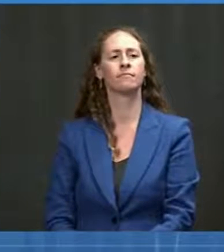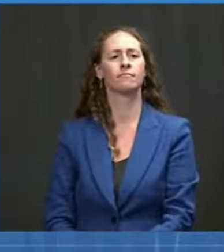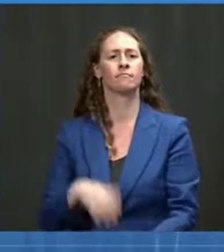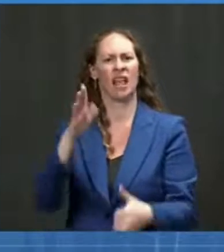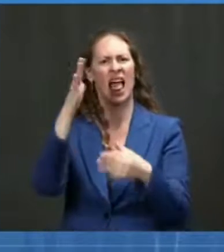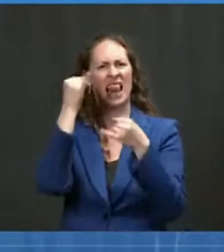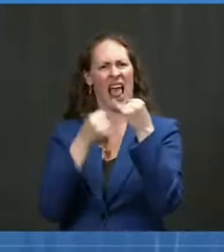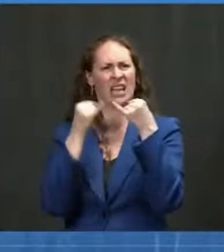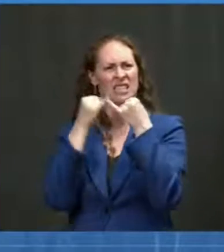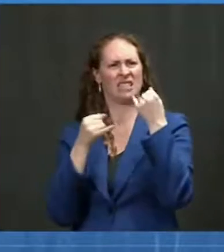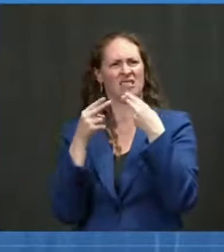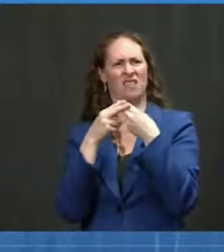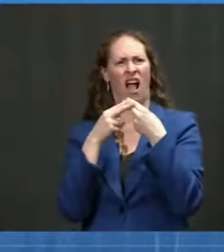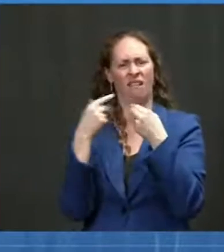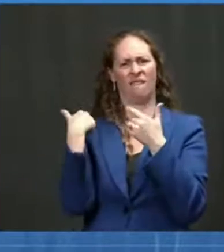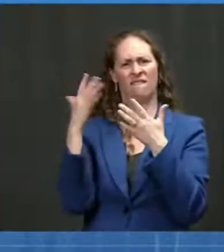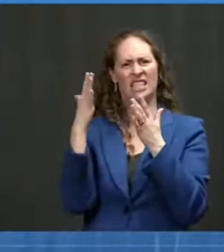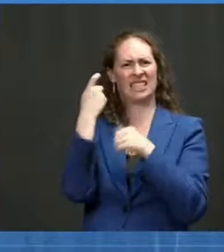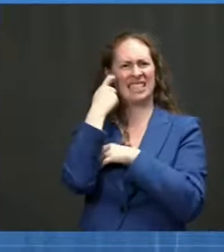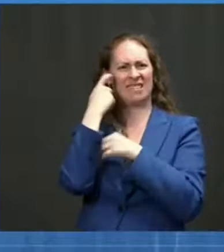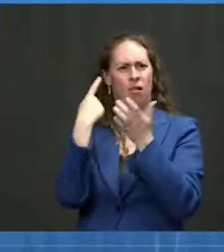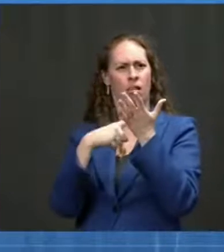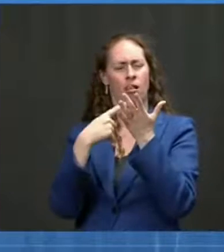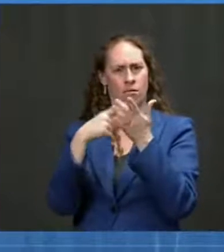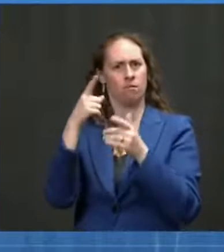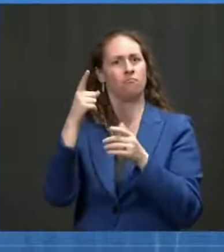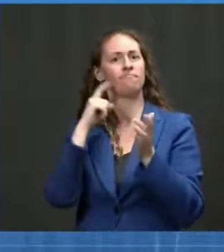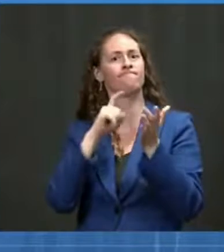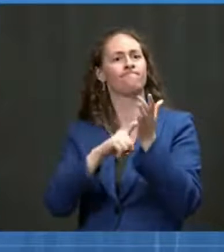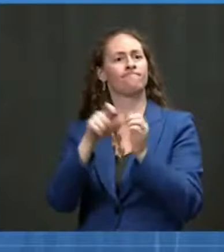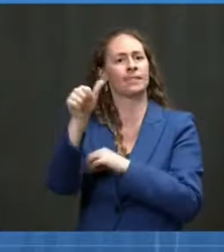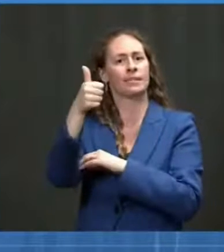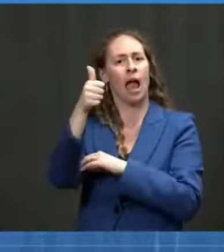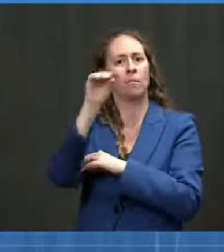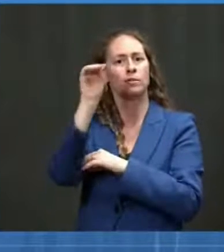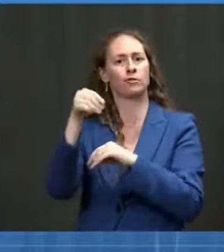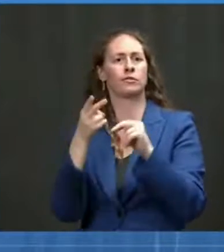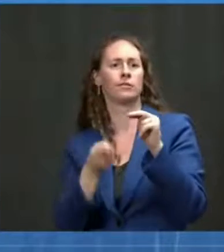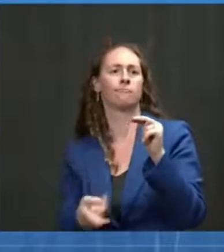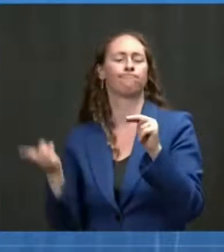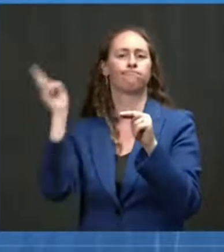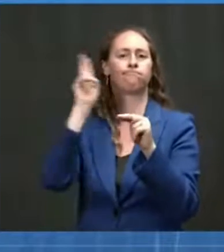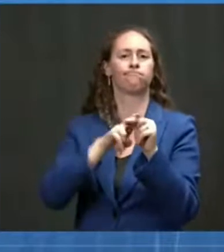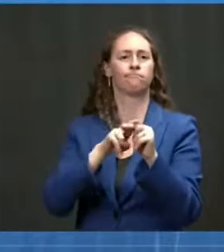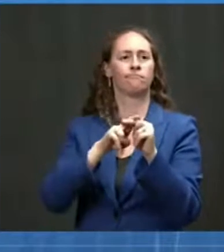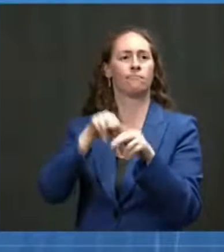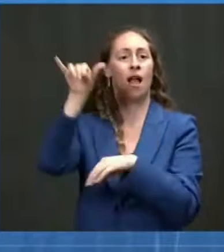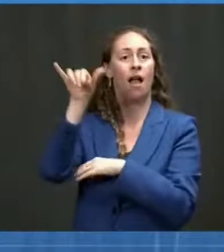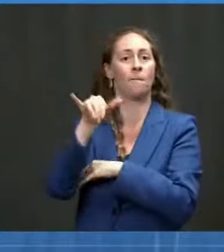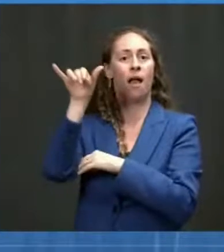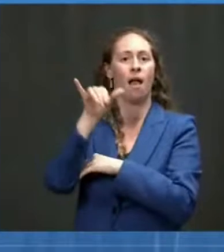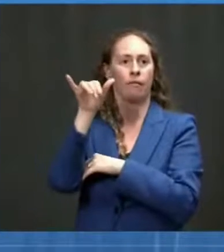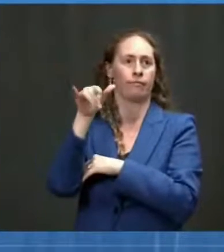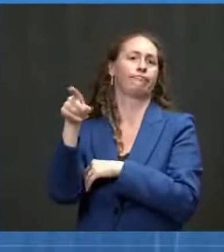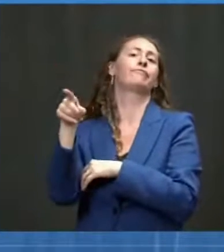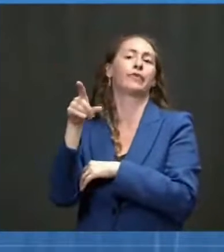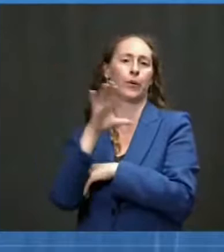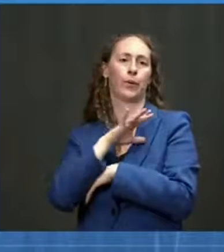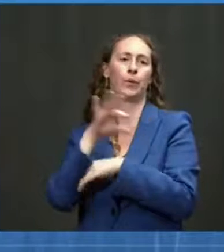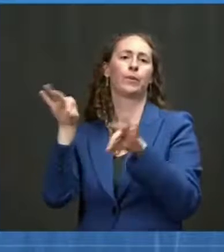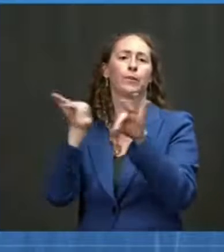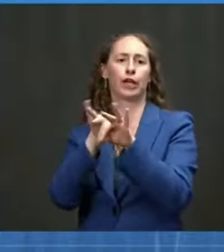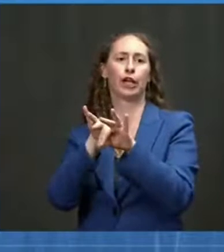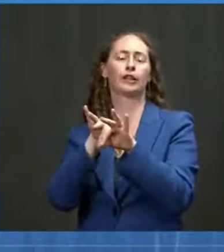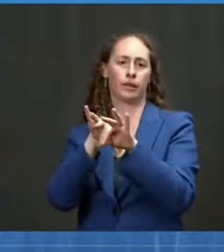titer of antibody by a boost that is at the 3rd boost months later. And if you looked at that,